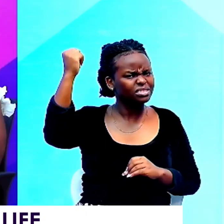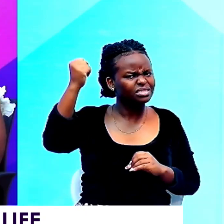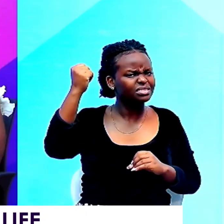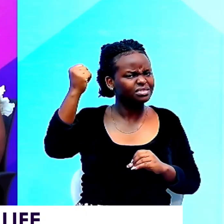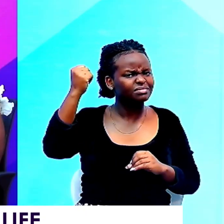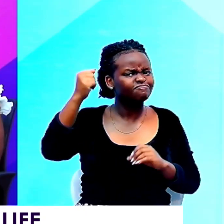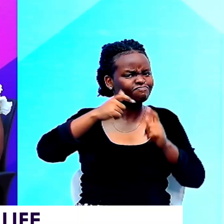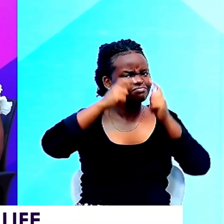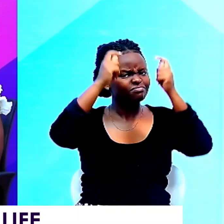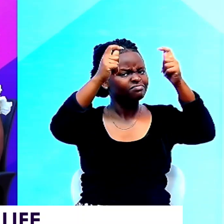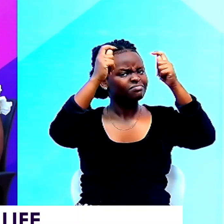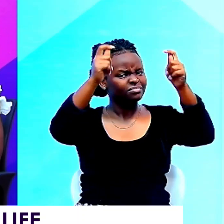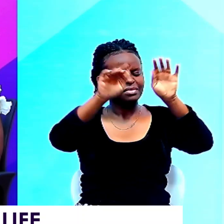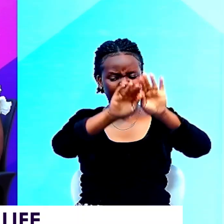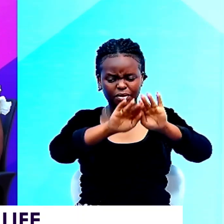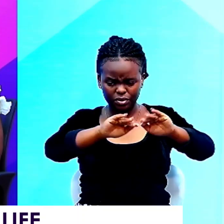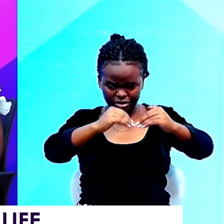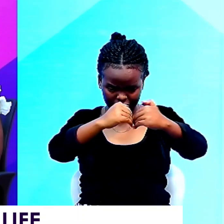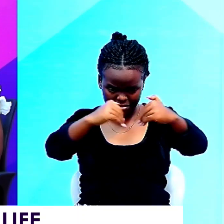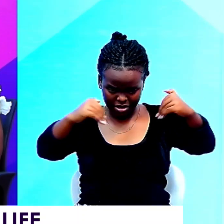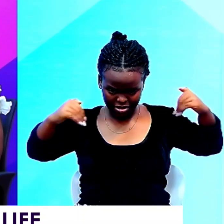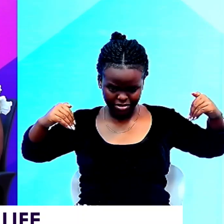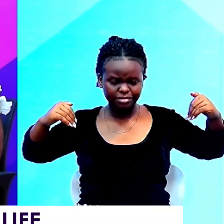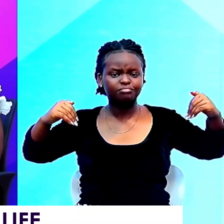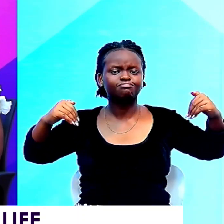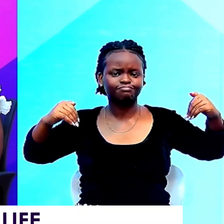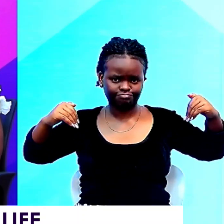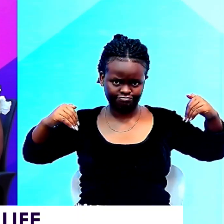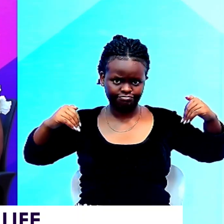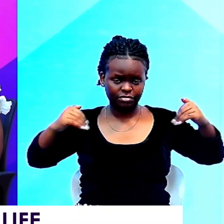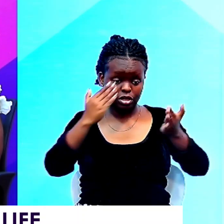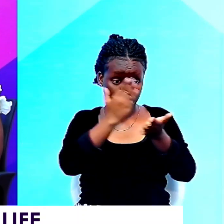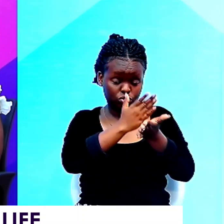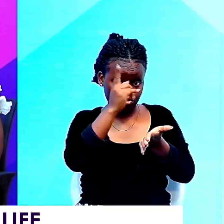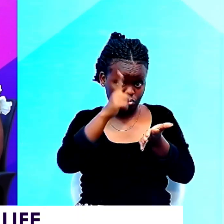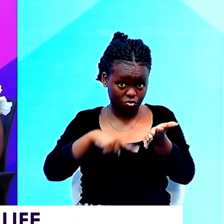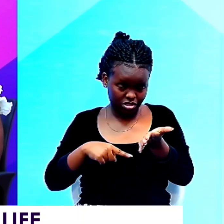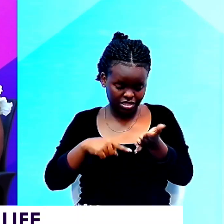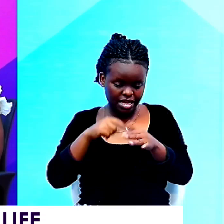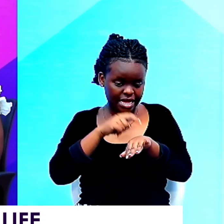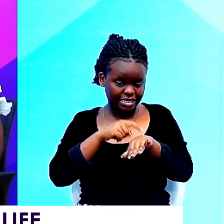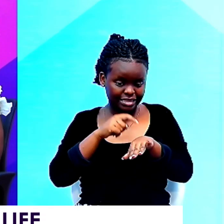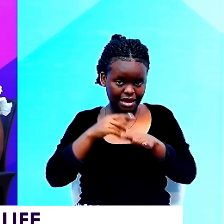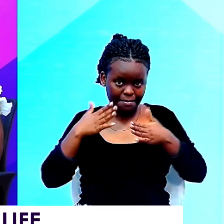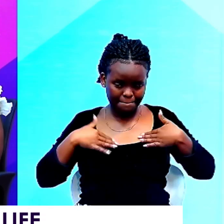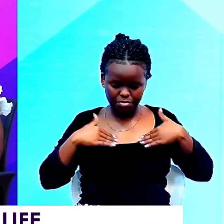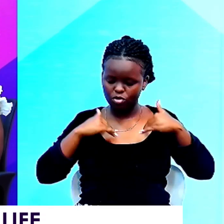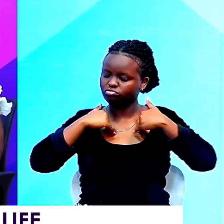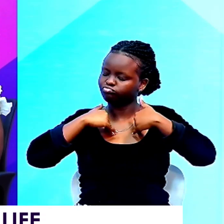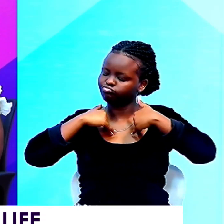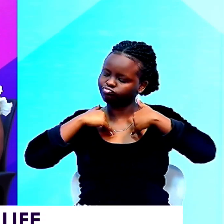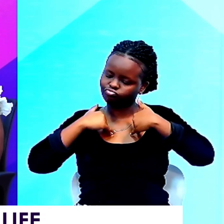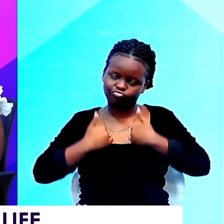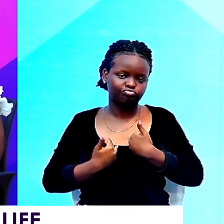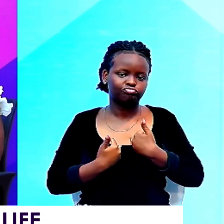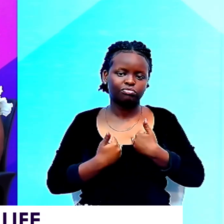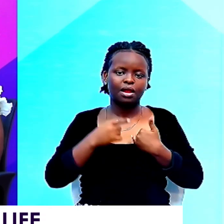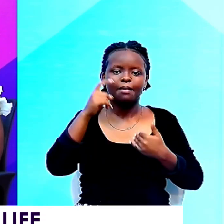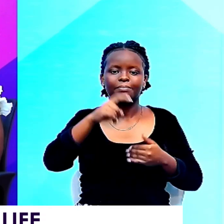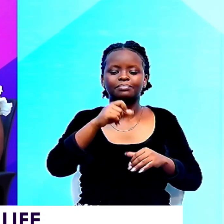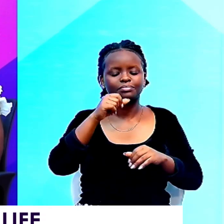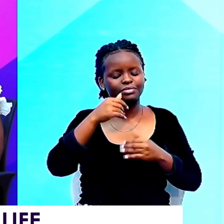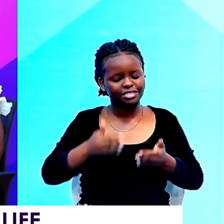Okay. So put that aside. In this case, the truth is, when our people are tired, they should be given